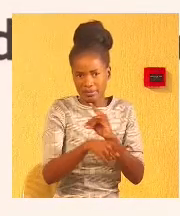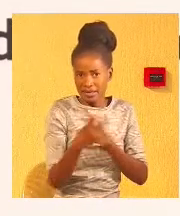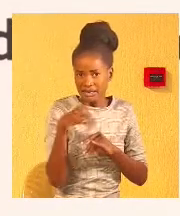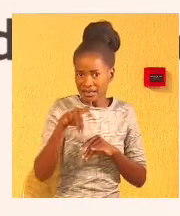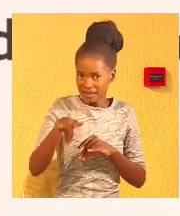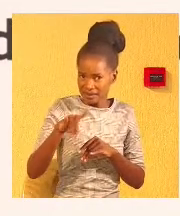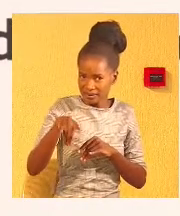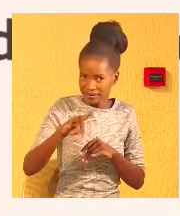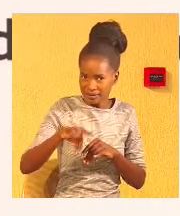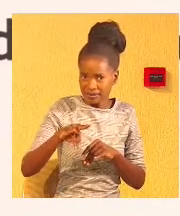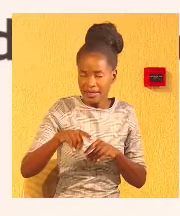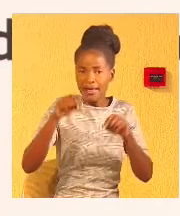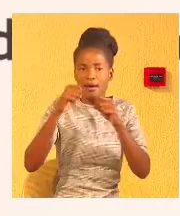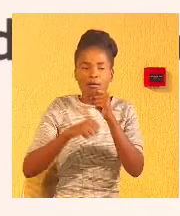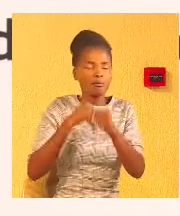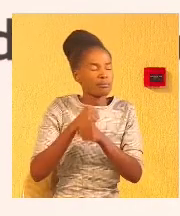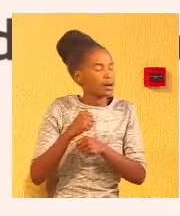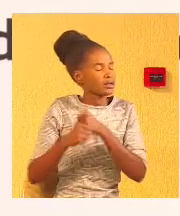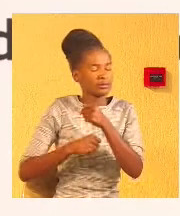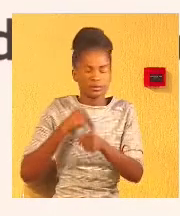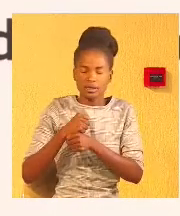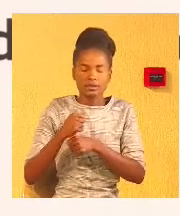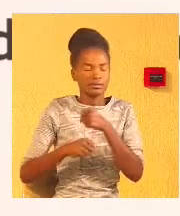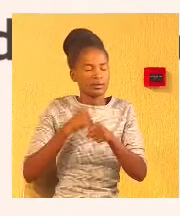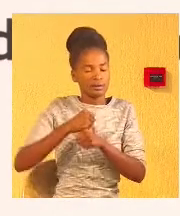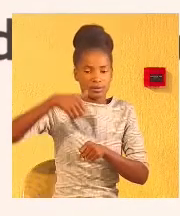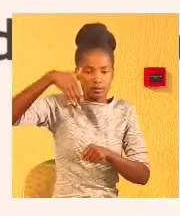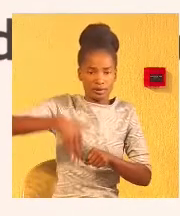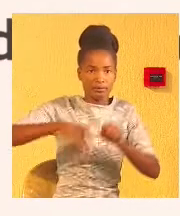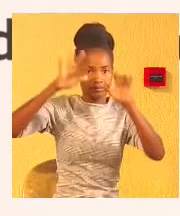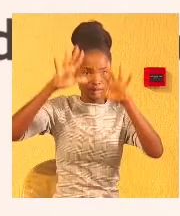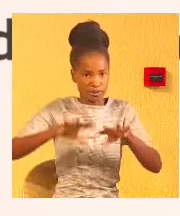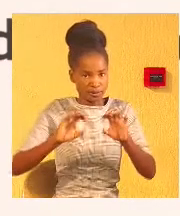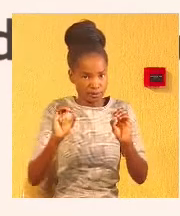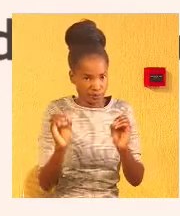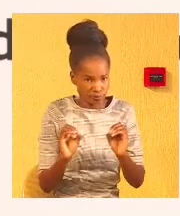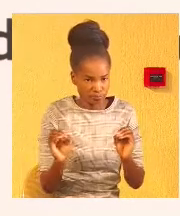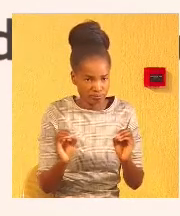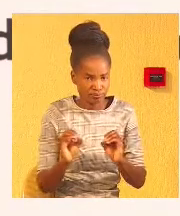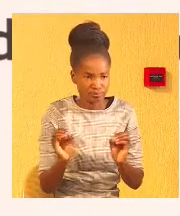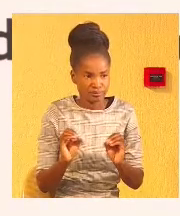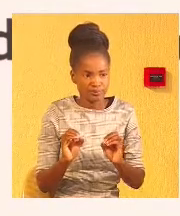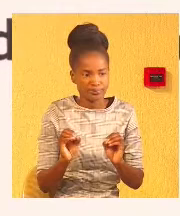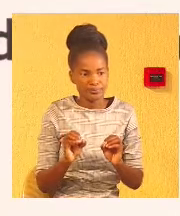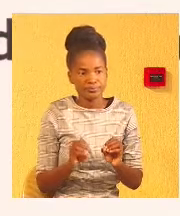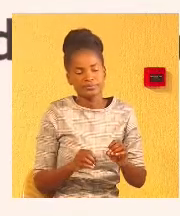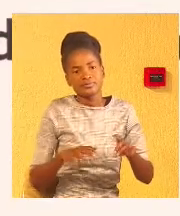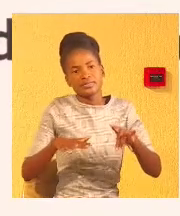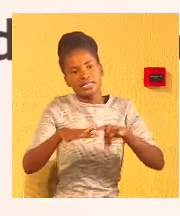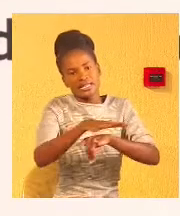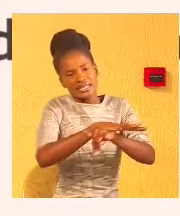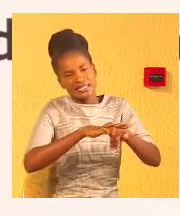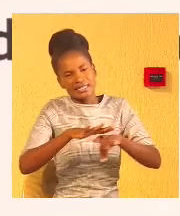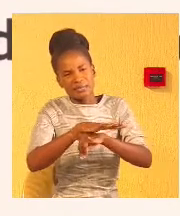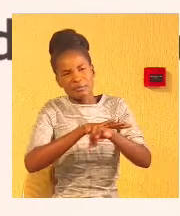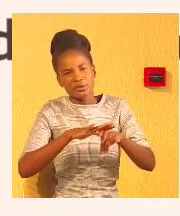of the protracted droughts, you find that we have not been able to keep large head